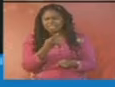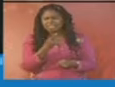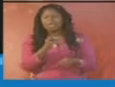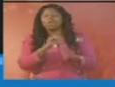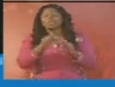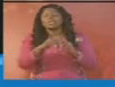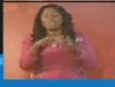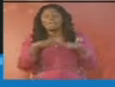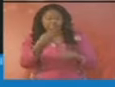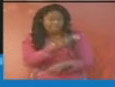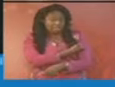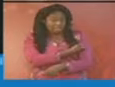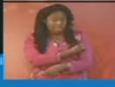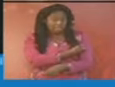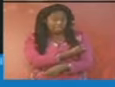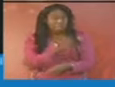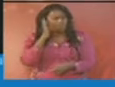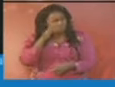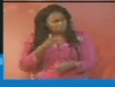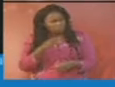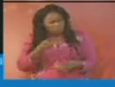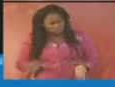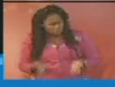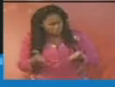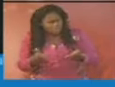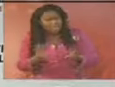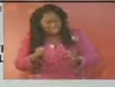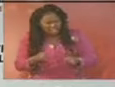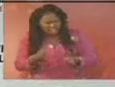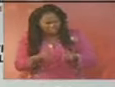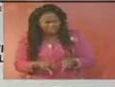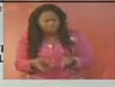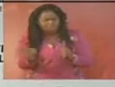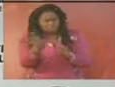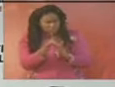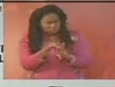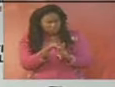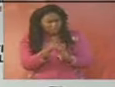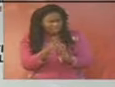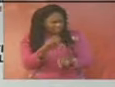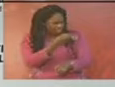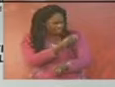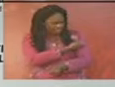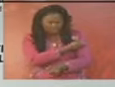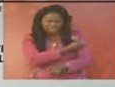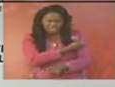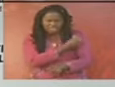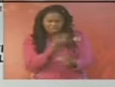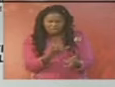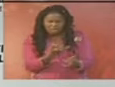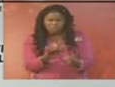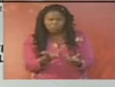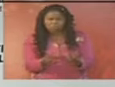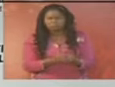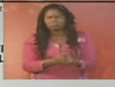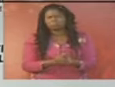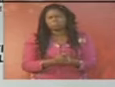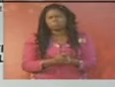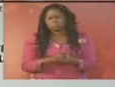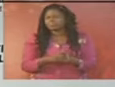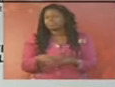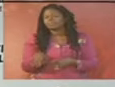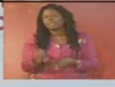whether we'll see more of you at these press conferences. Thank you. Priya, you like me so much? Okay, so Priya, let me